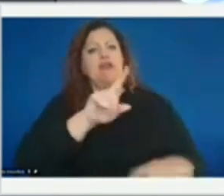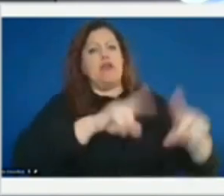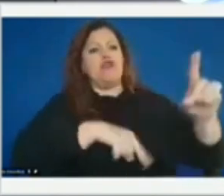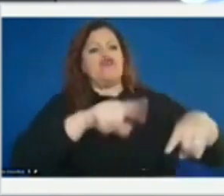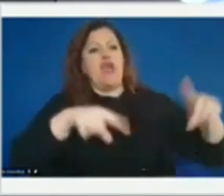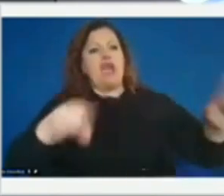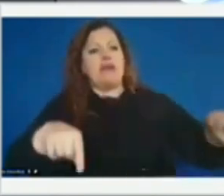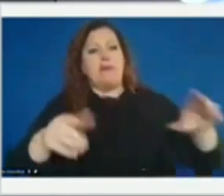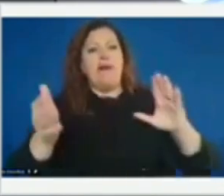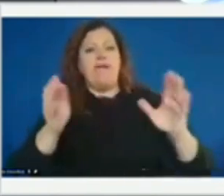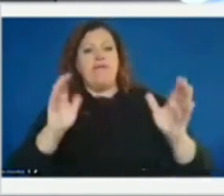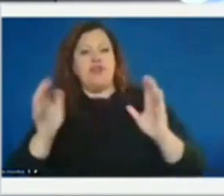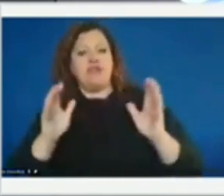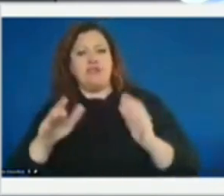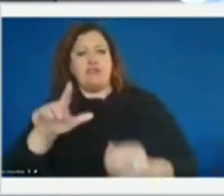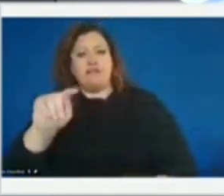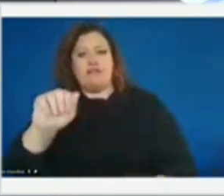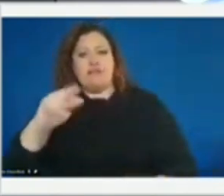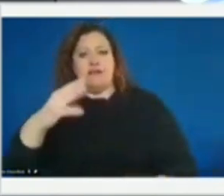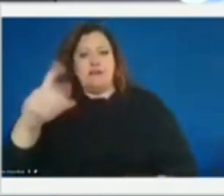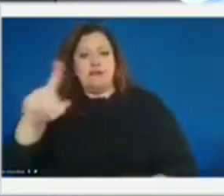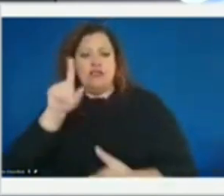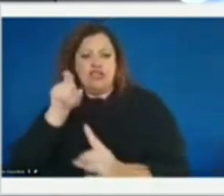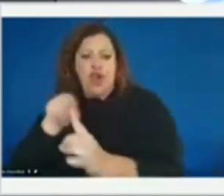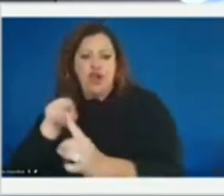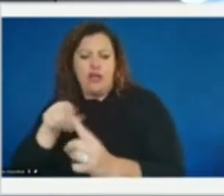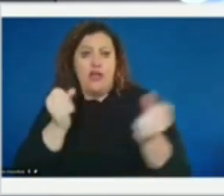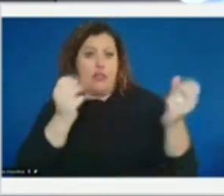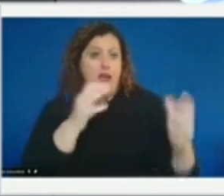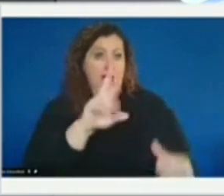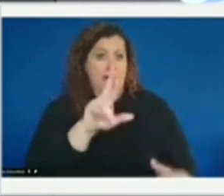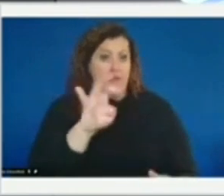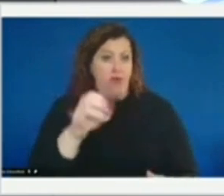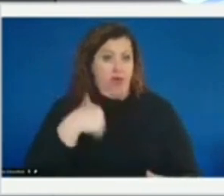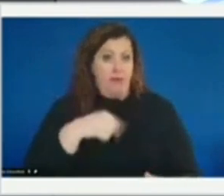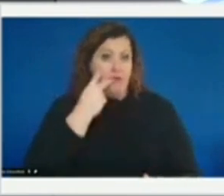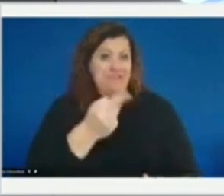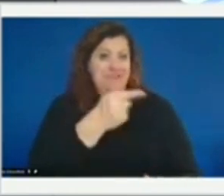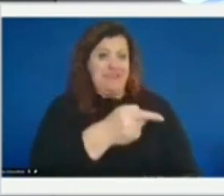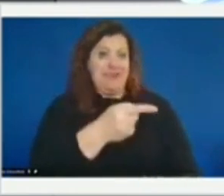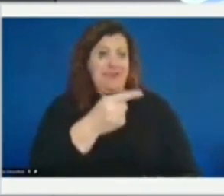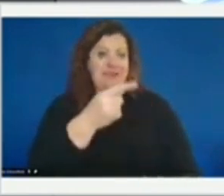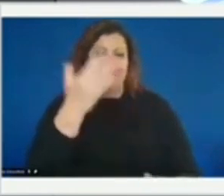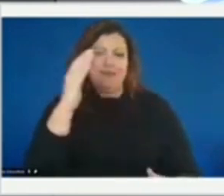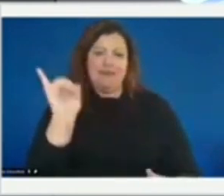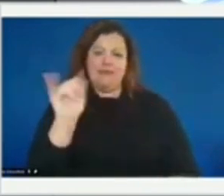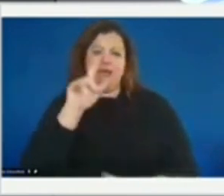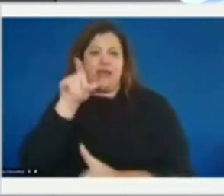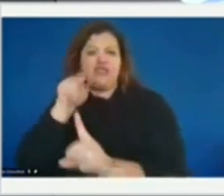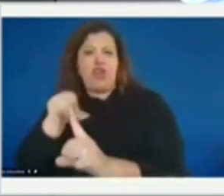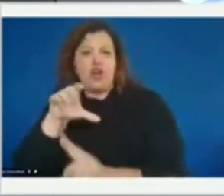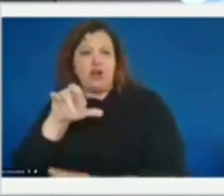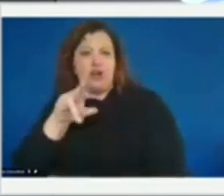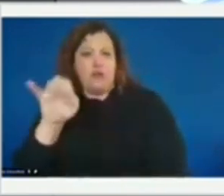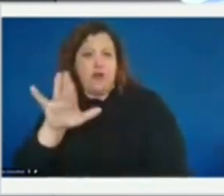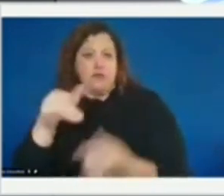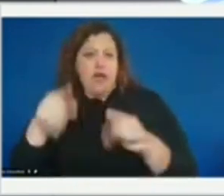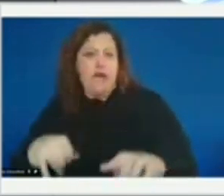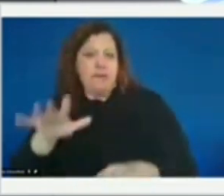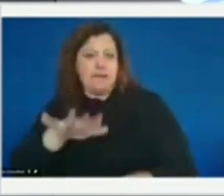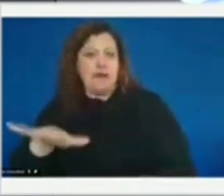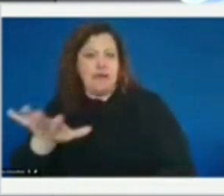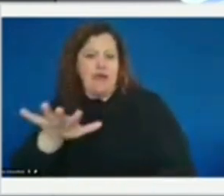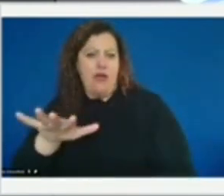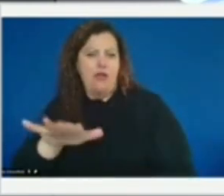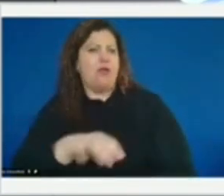Because a lot of the crime that we see out there, it seems to be a targeted crime that happens out there. Yeah, we